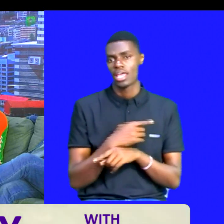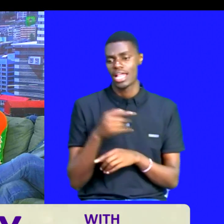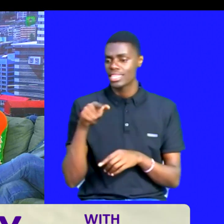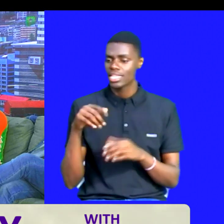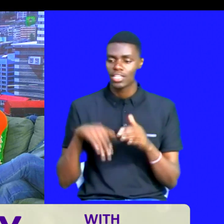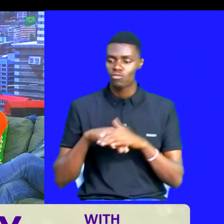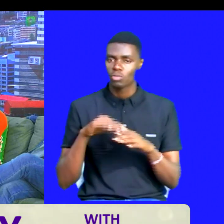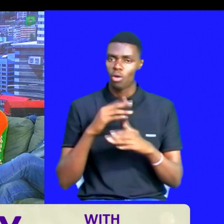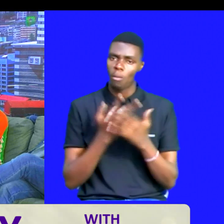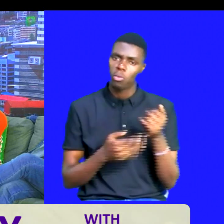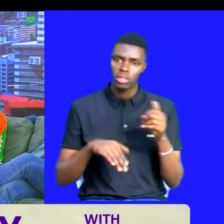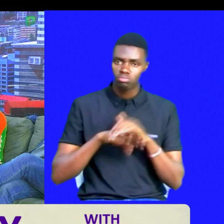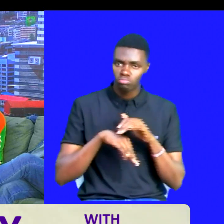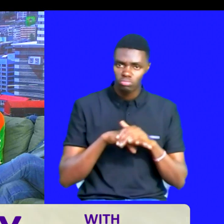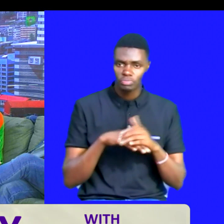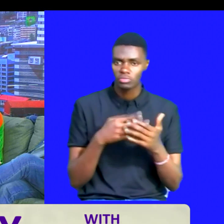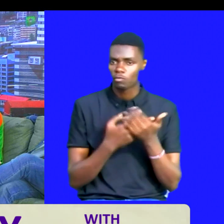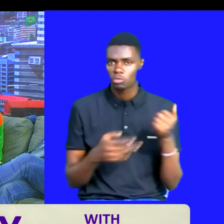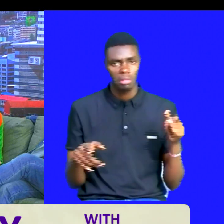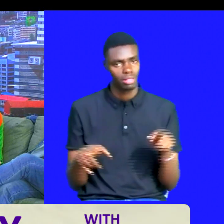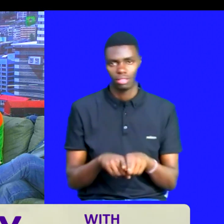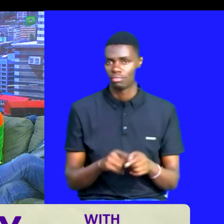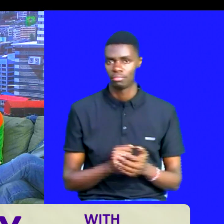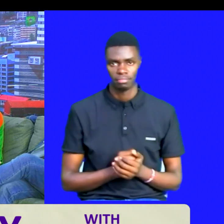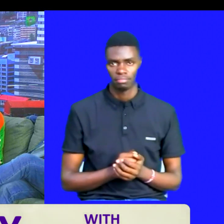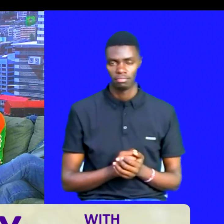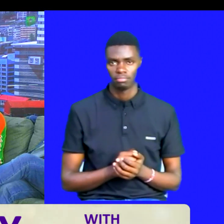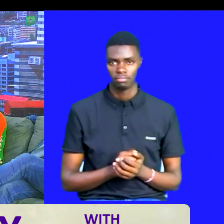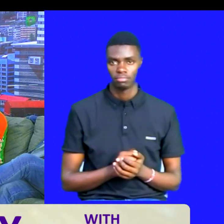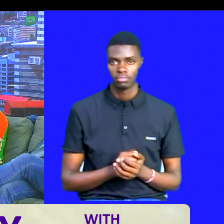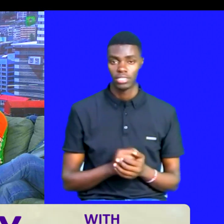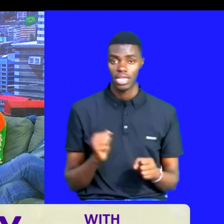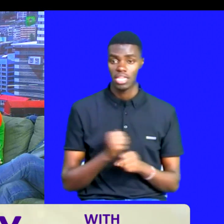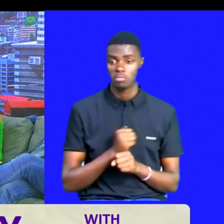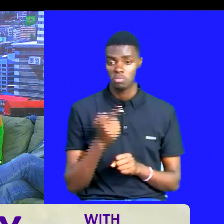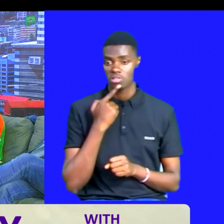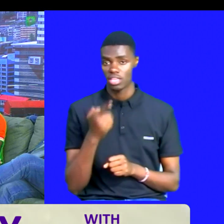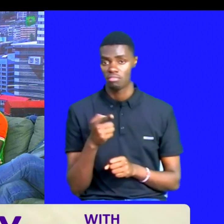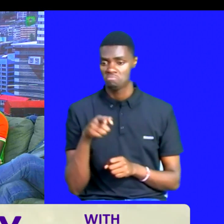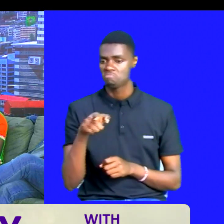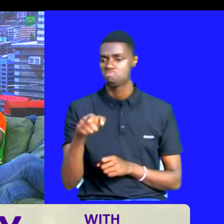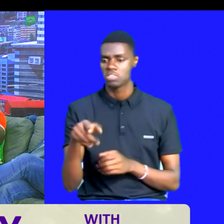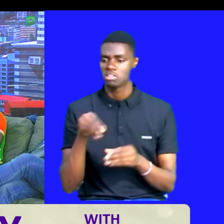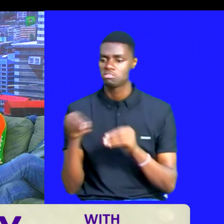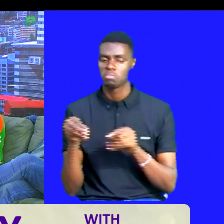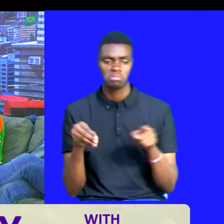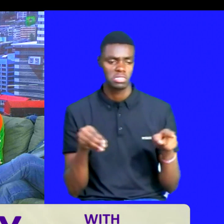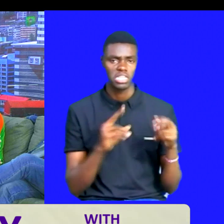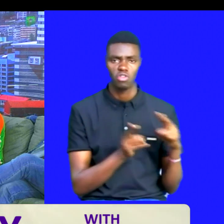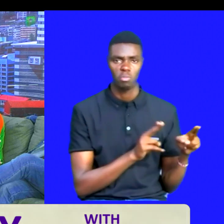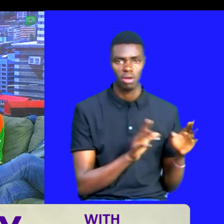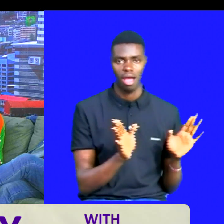football. This is football. It's the same. Right. Yeah. So you can't say these are disabled, these are